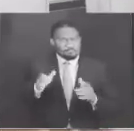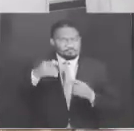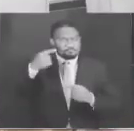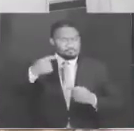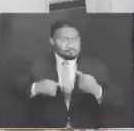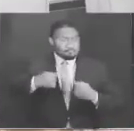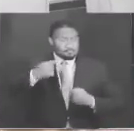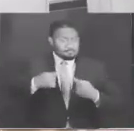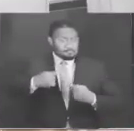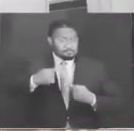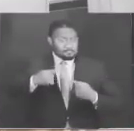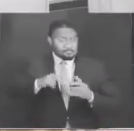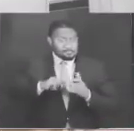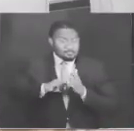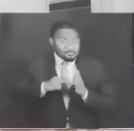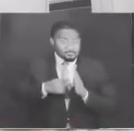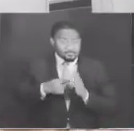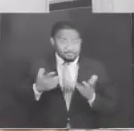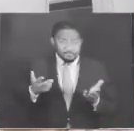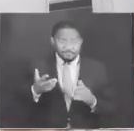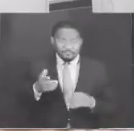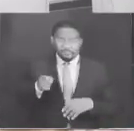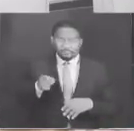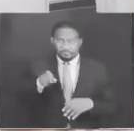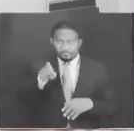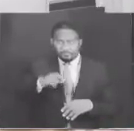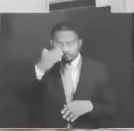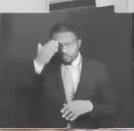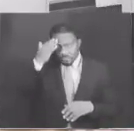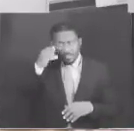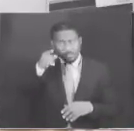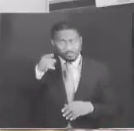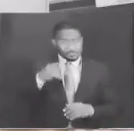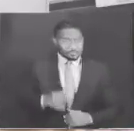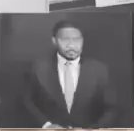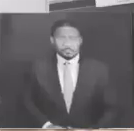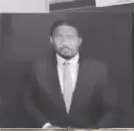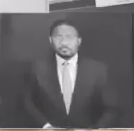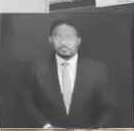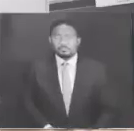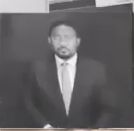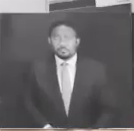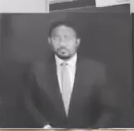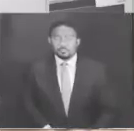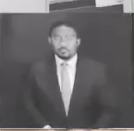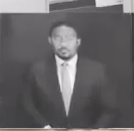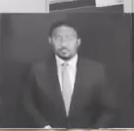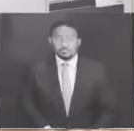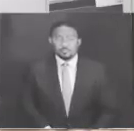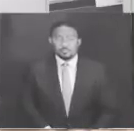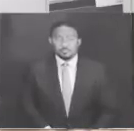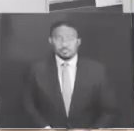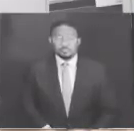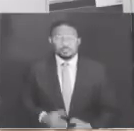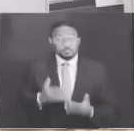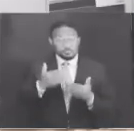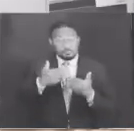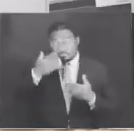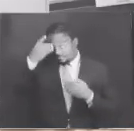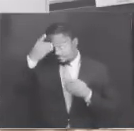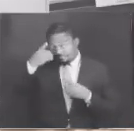implies that the statement must be known to you to make a determination. Mr. Speaker, if as